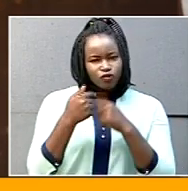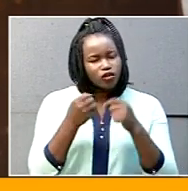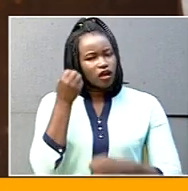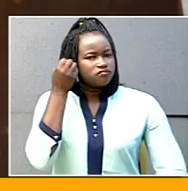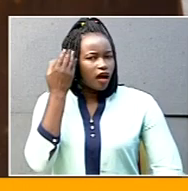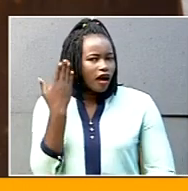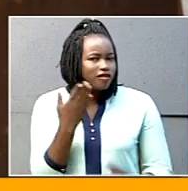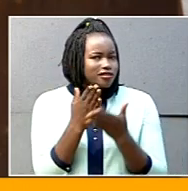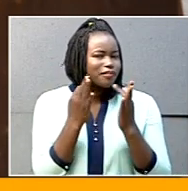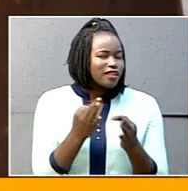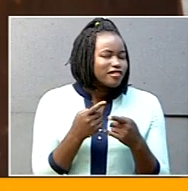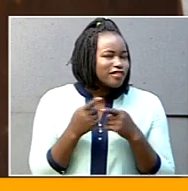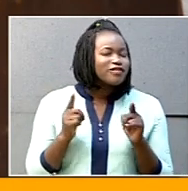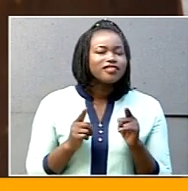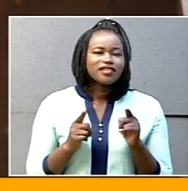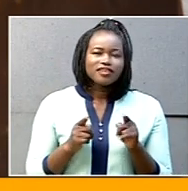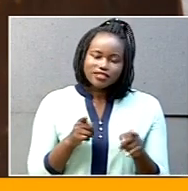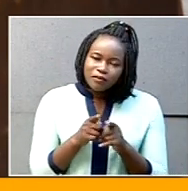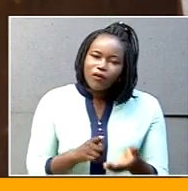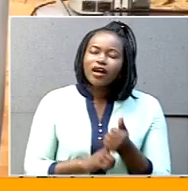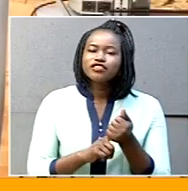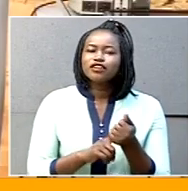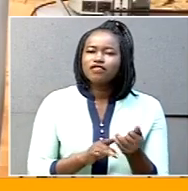at least to achieve like flight.